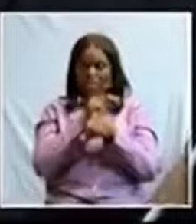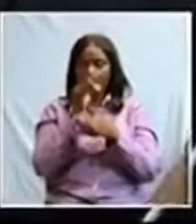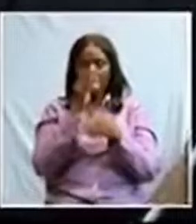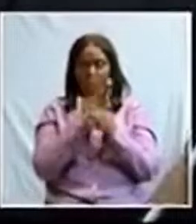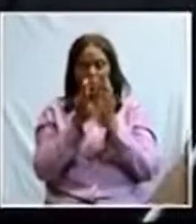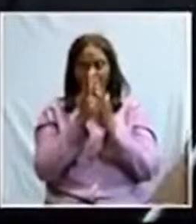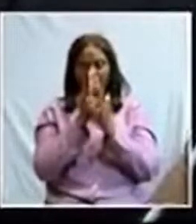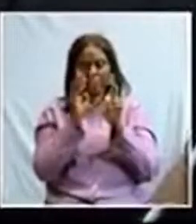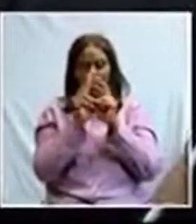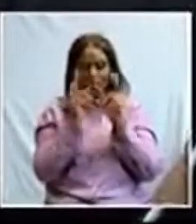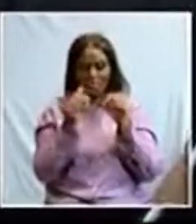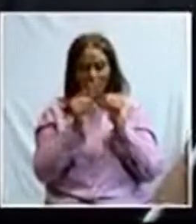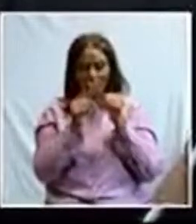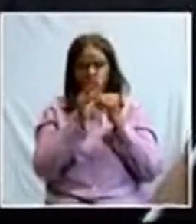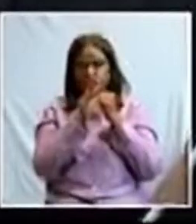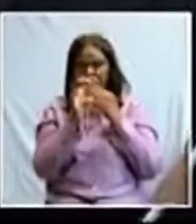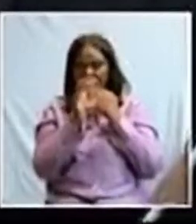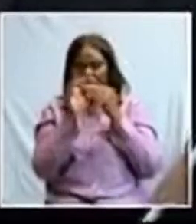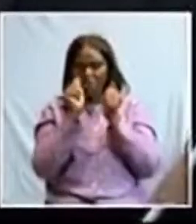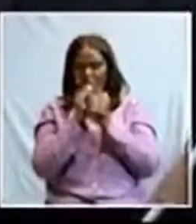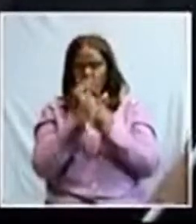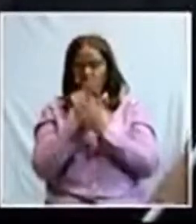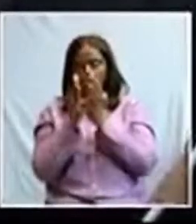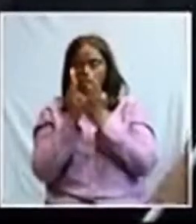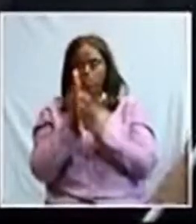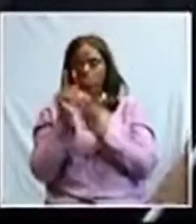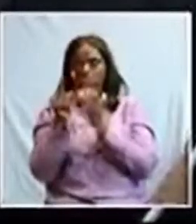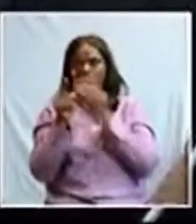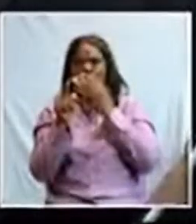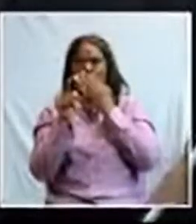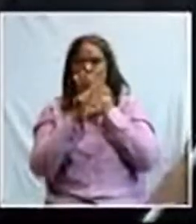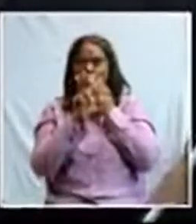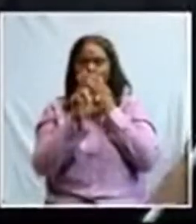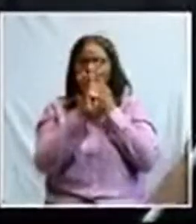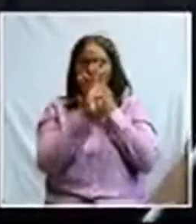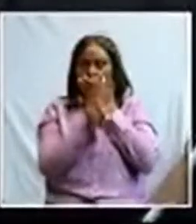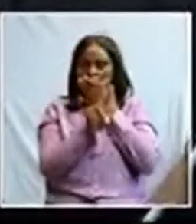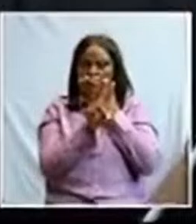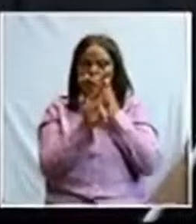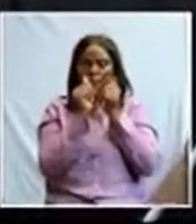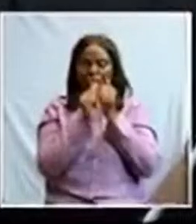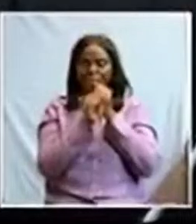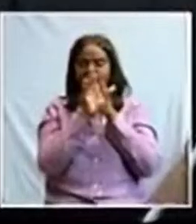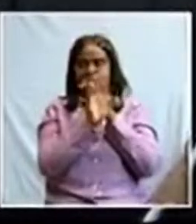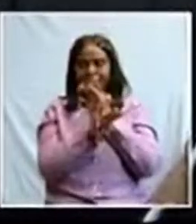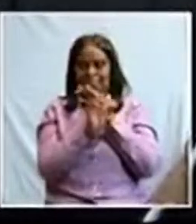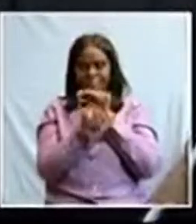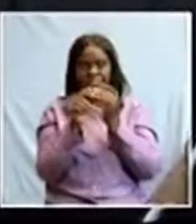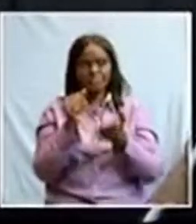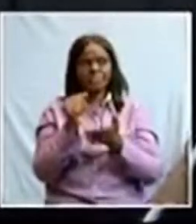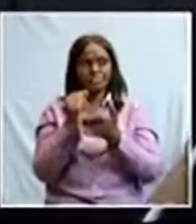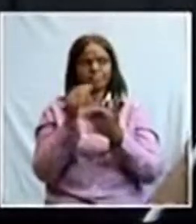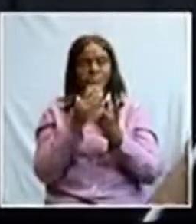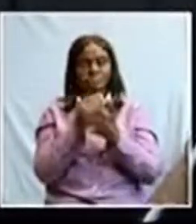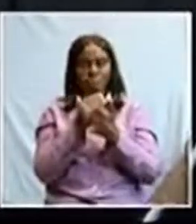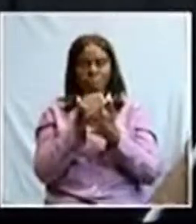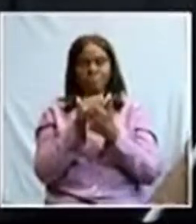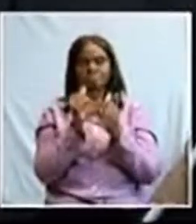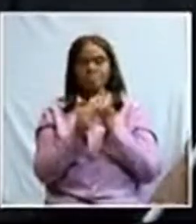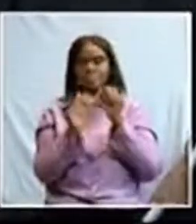now, this 400 and the contractor bid at 342, which was below the budgeted amount, which was